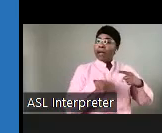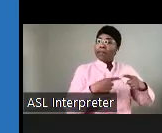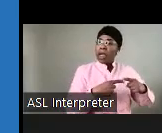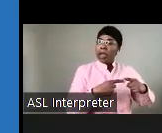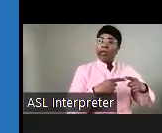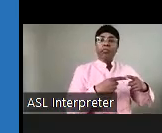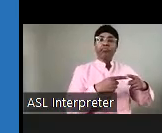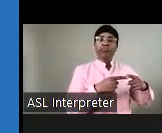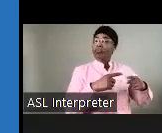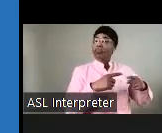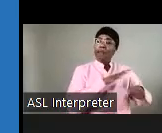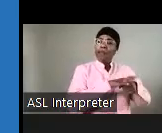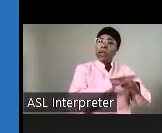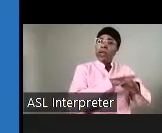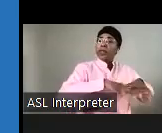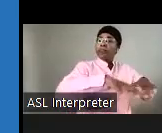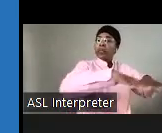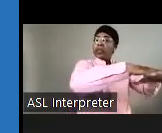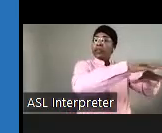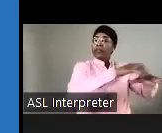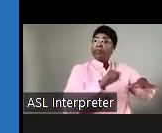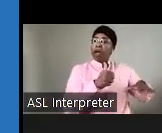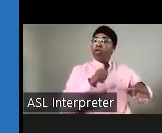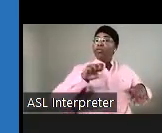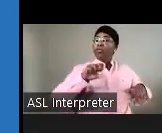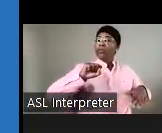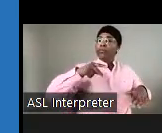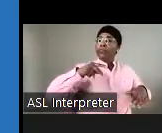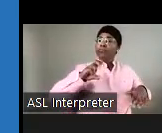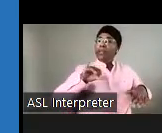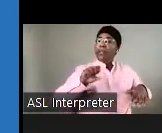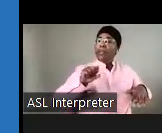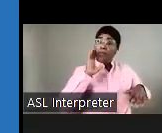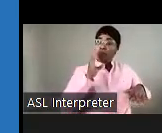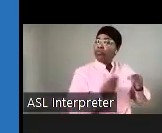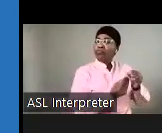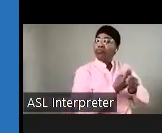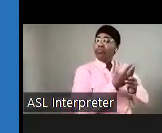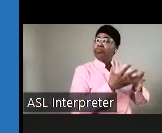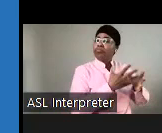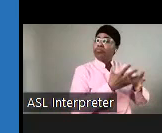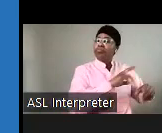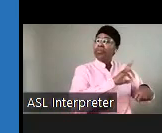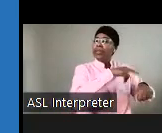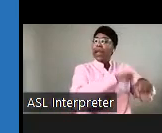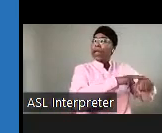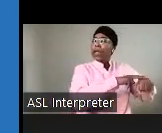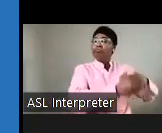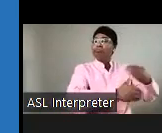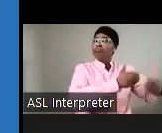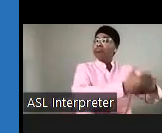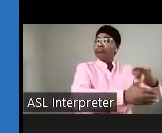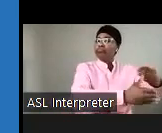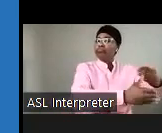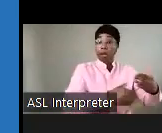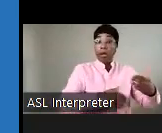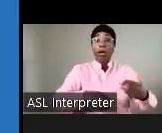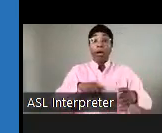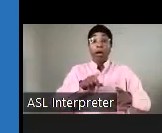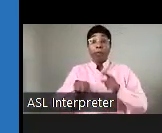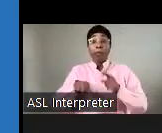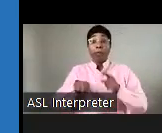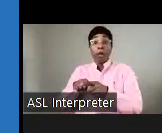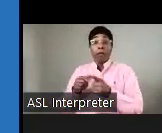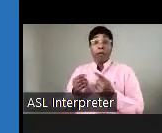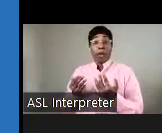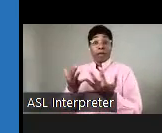growing space for these other species. But if it's in a fire dependent native plant community, we're saying, we think your